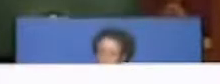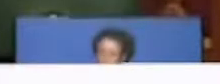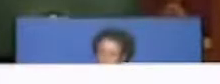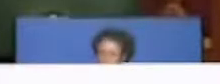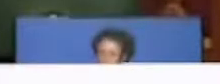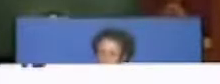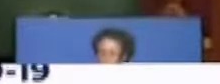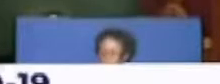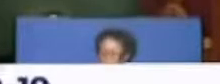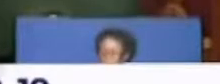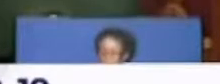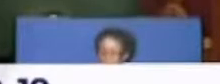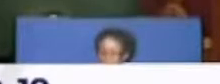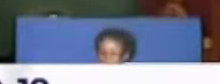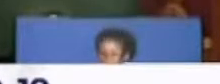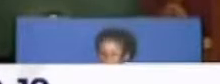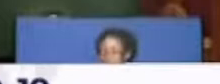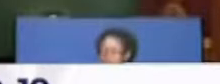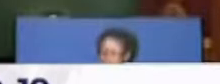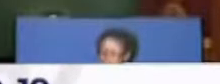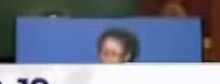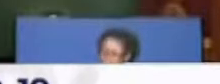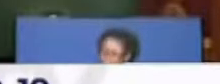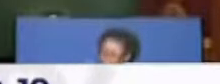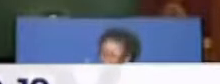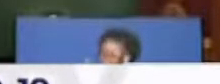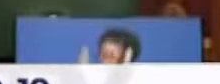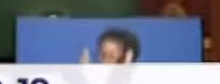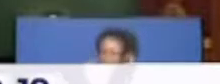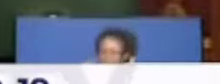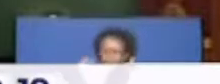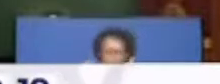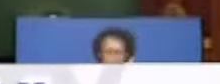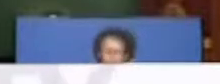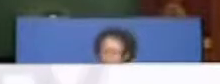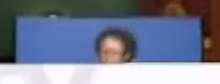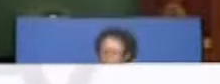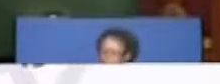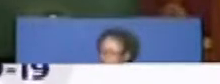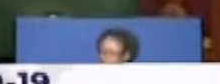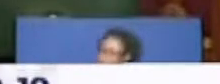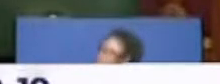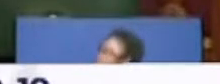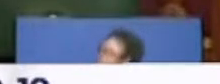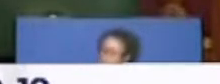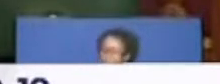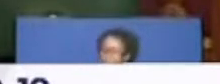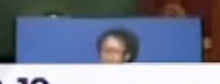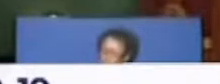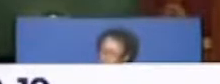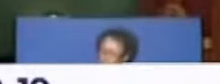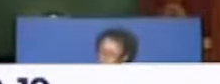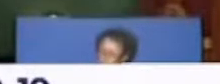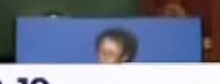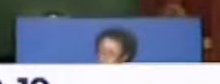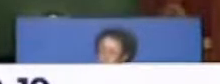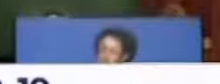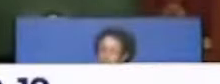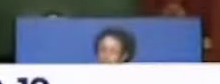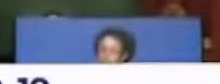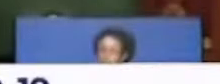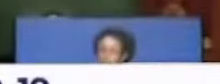Kenya for their commendable civic responsibility in the fight against COVID-19. While